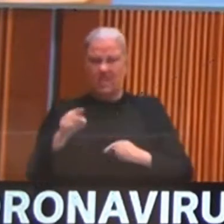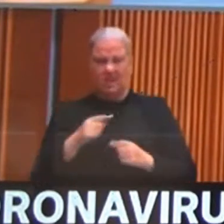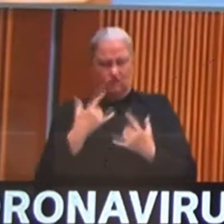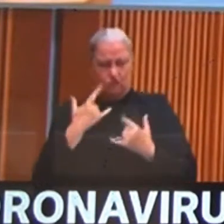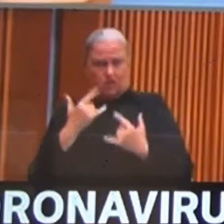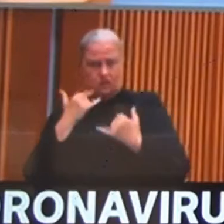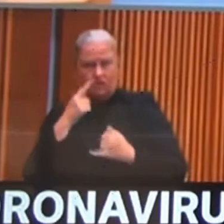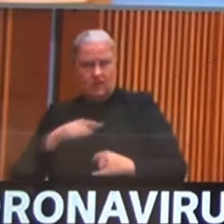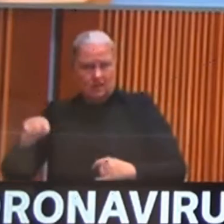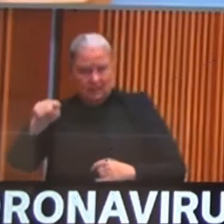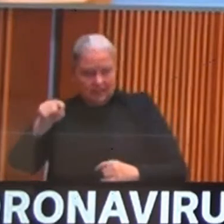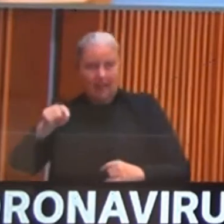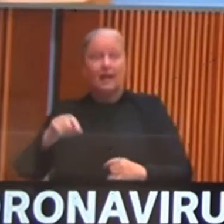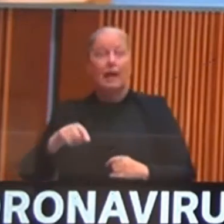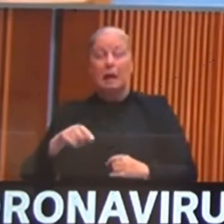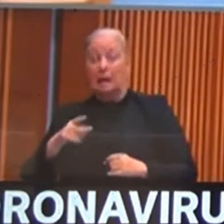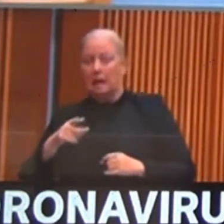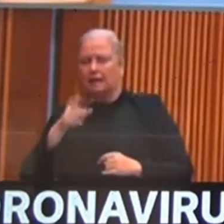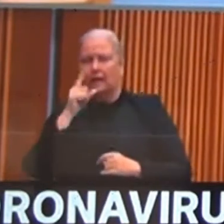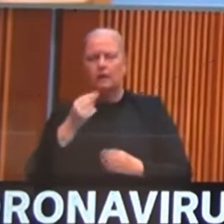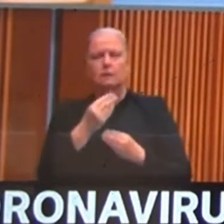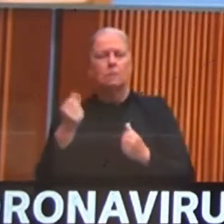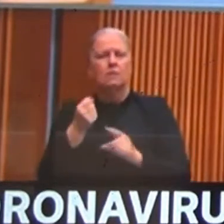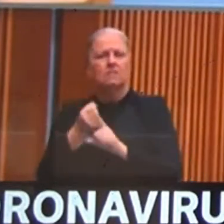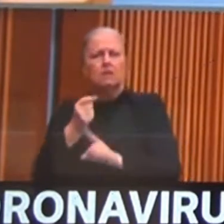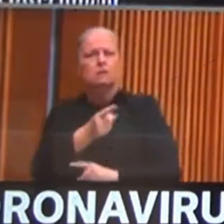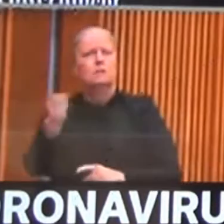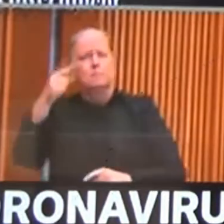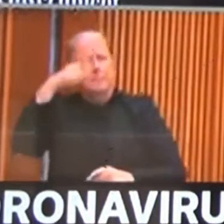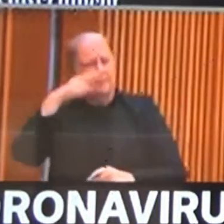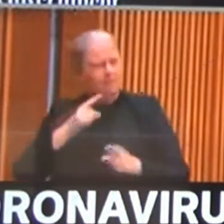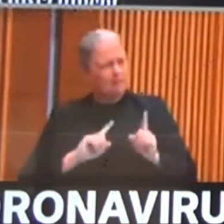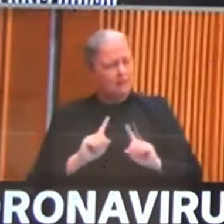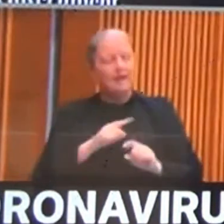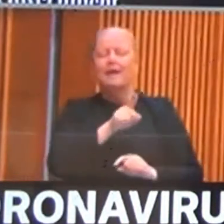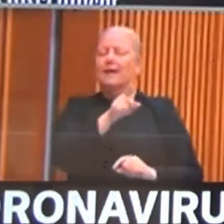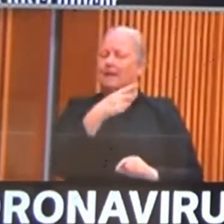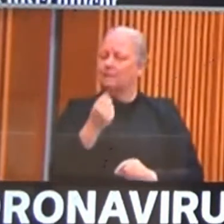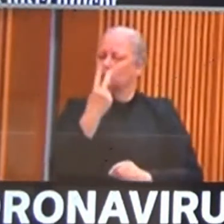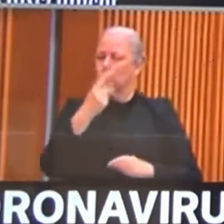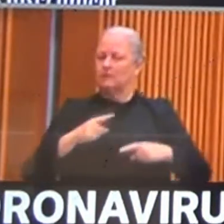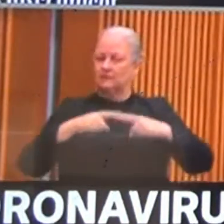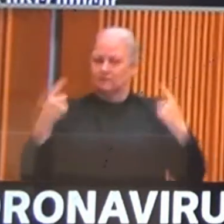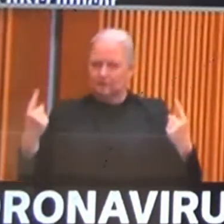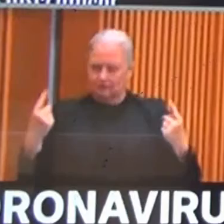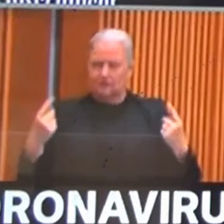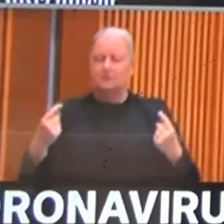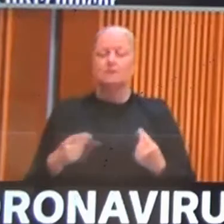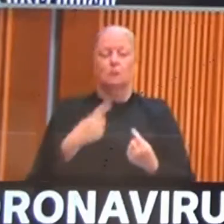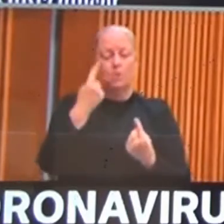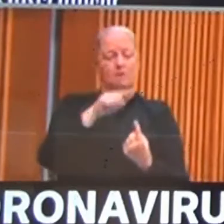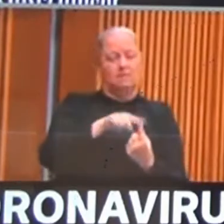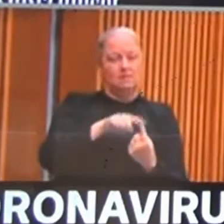used off-label and given to patients? And should we be doing more to stop that? So there are two different things here. The AHPPC gave